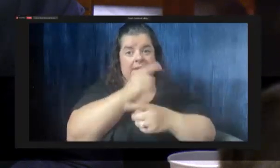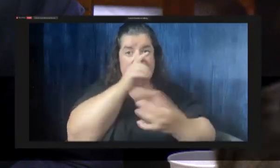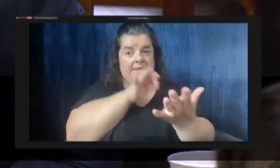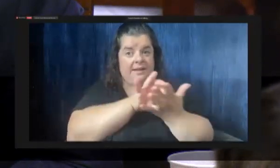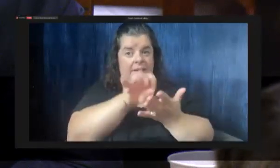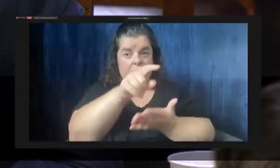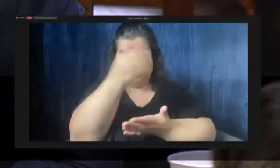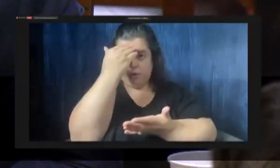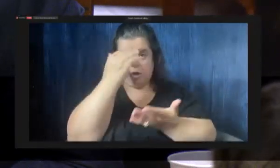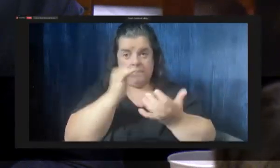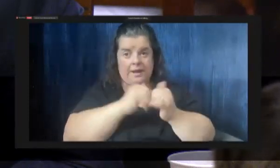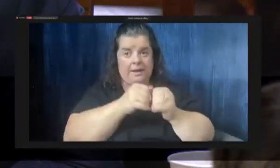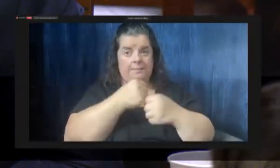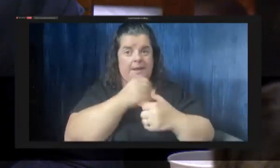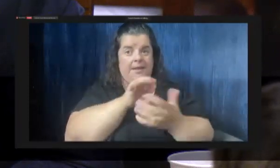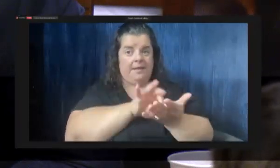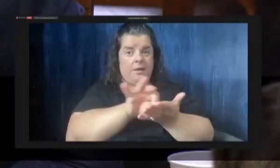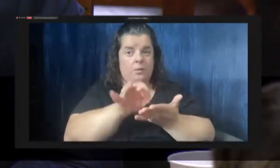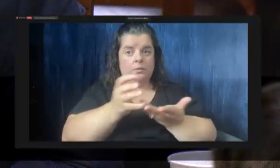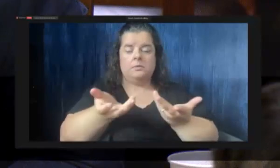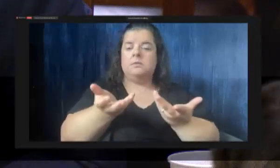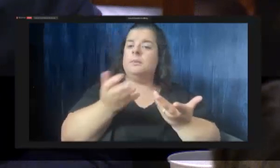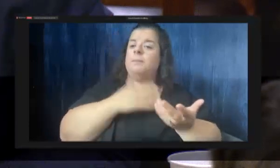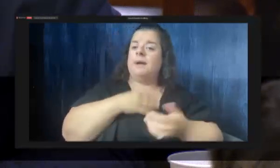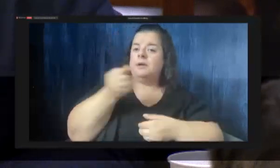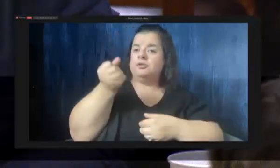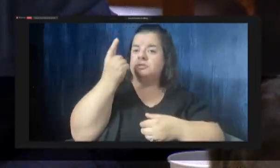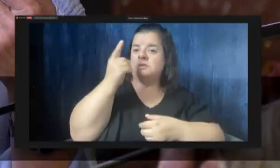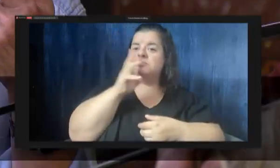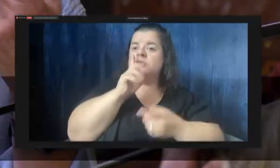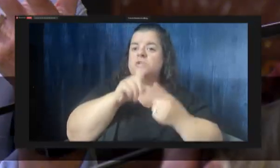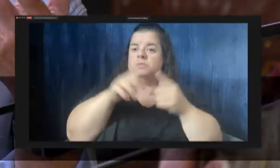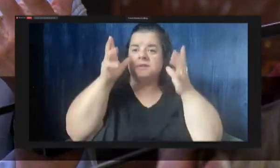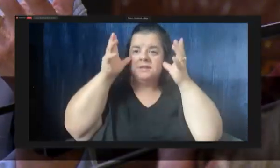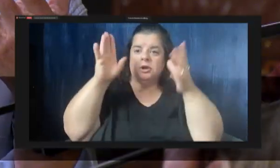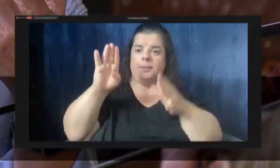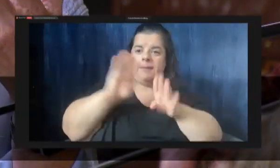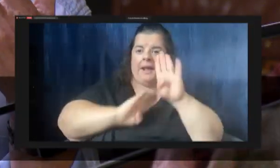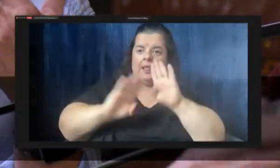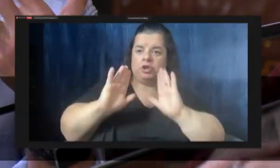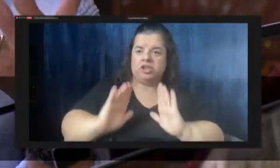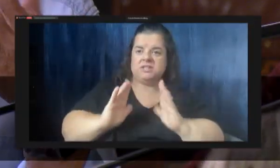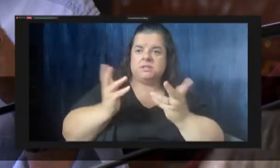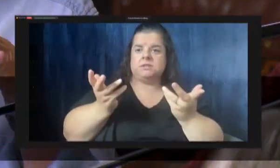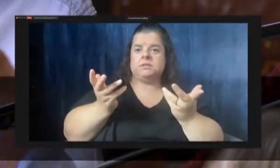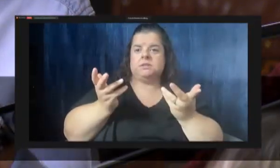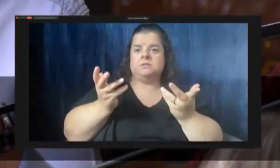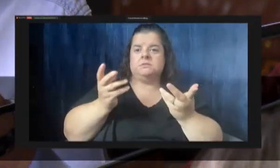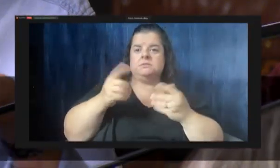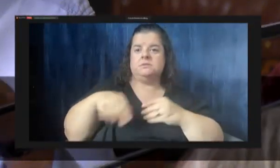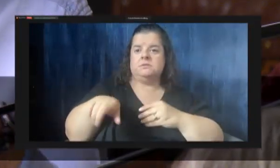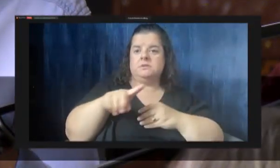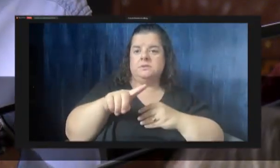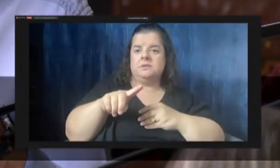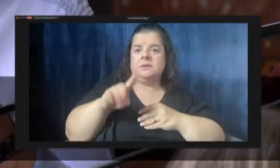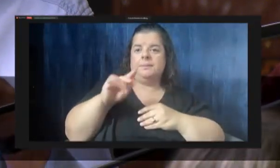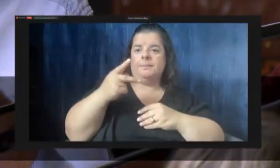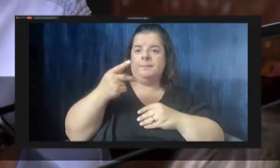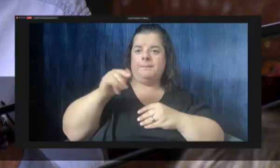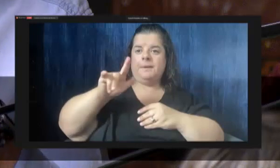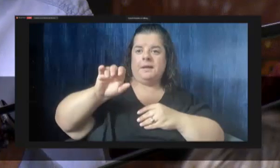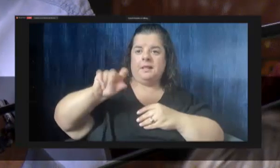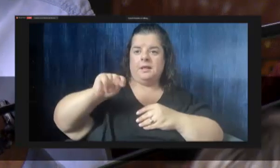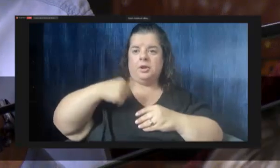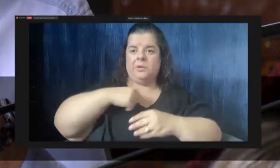making the count. My understanding from talking to the deer biologist is that this pilot that we're calling it,